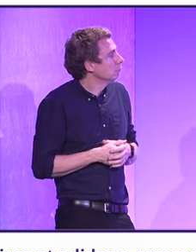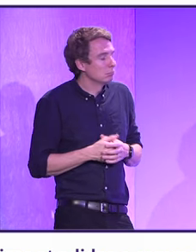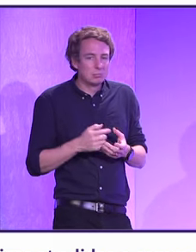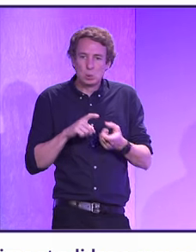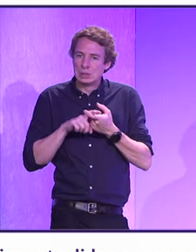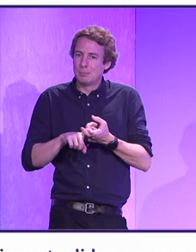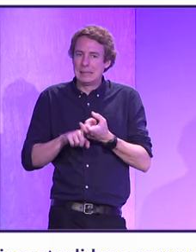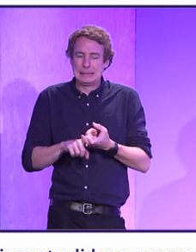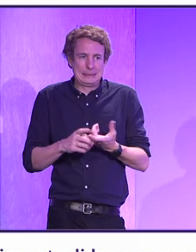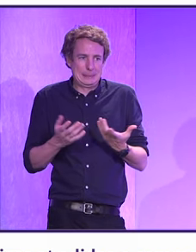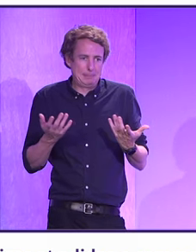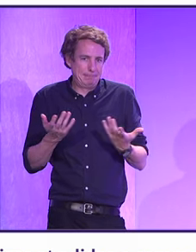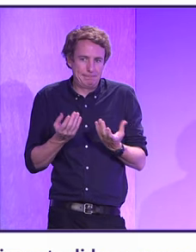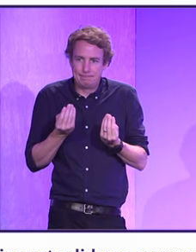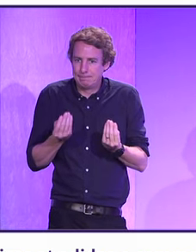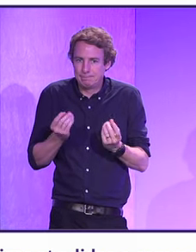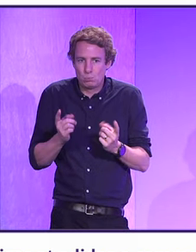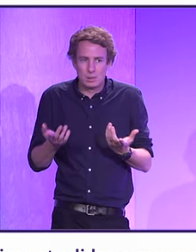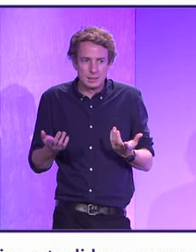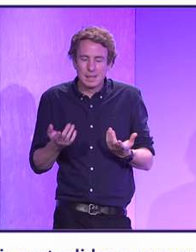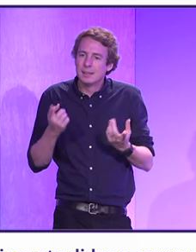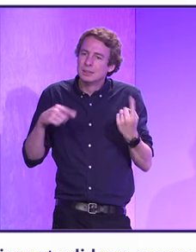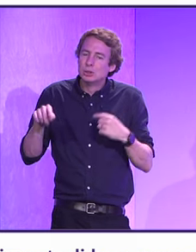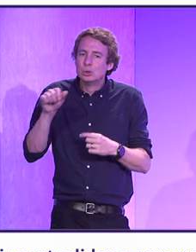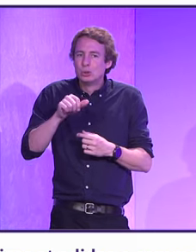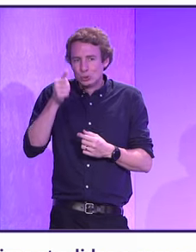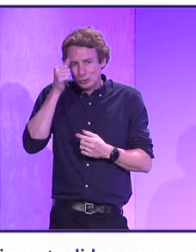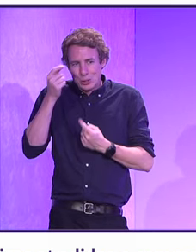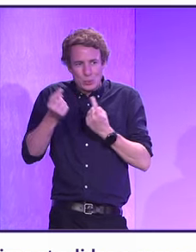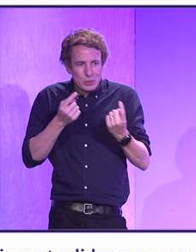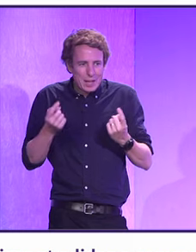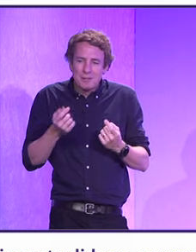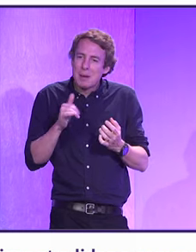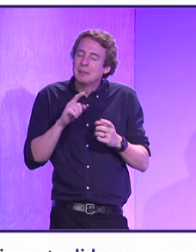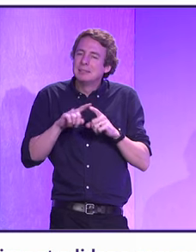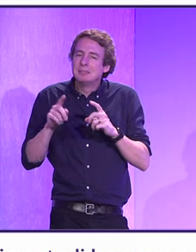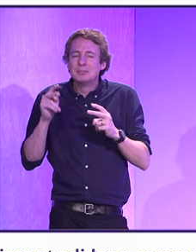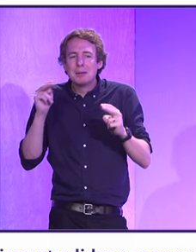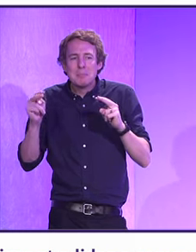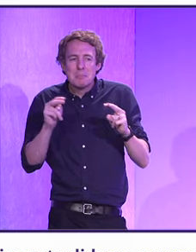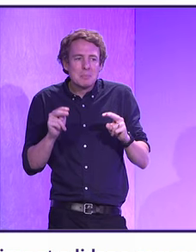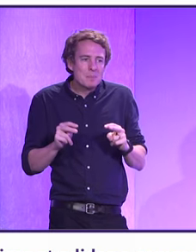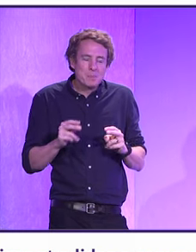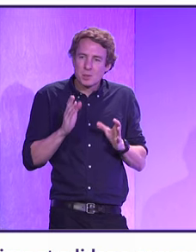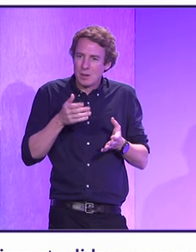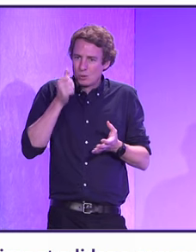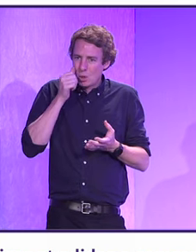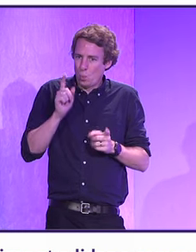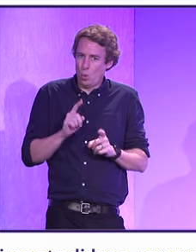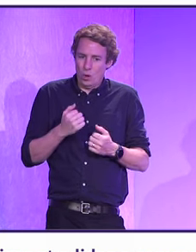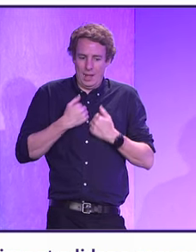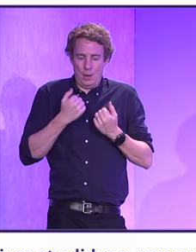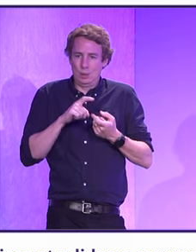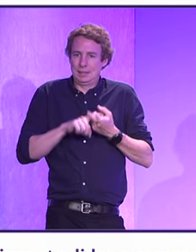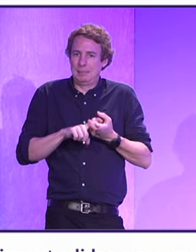is stability? And I think everyone here in this room should also know from what you take out. But anyways, we need to make sure that we